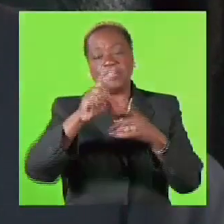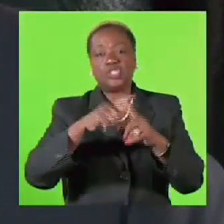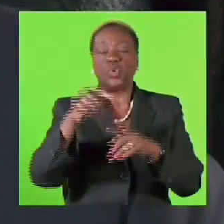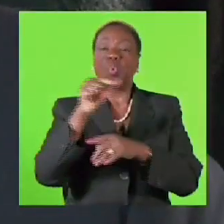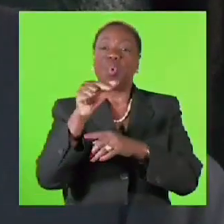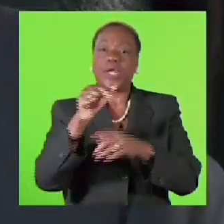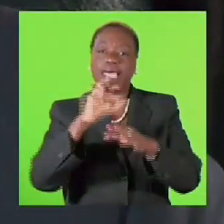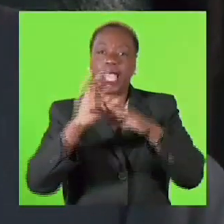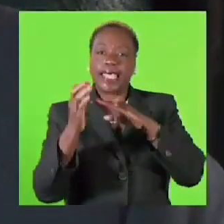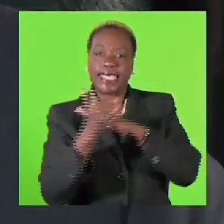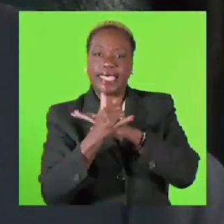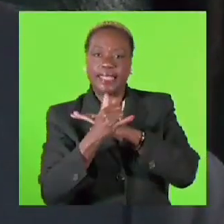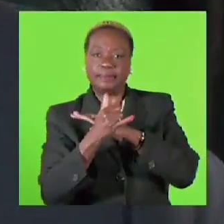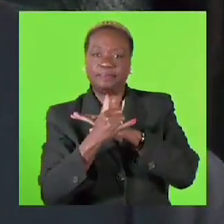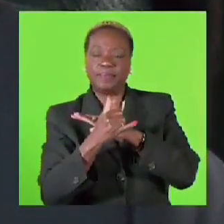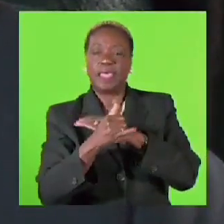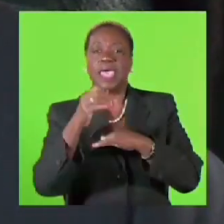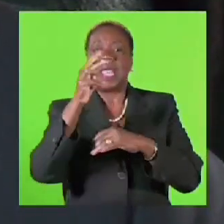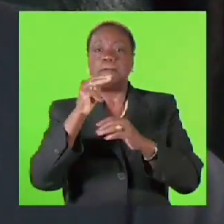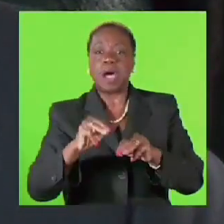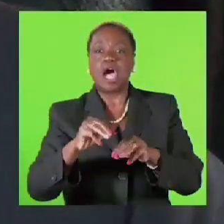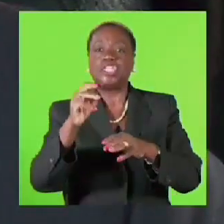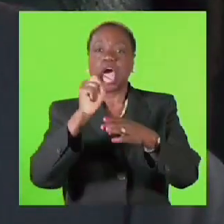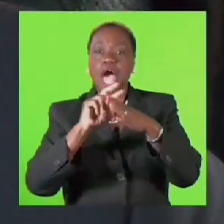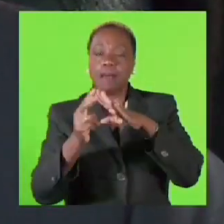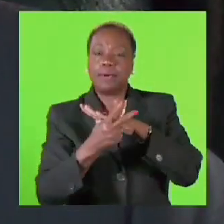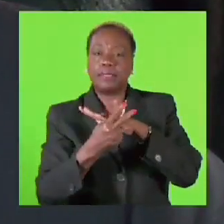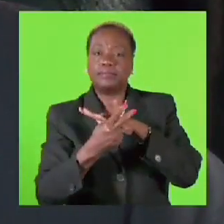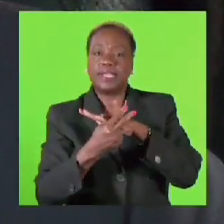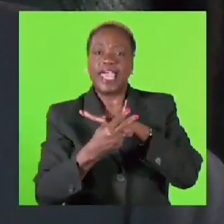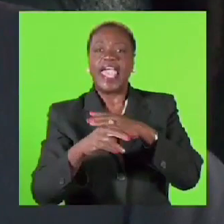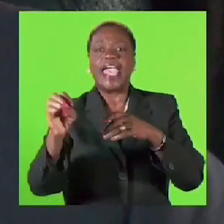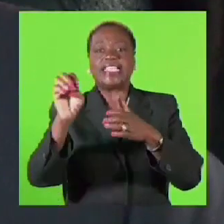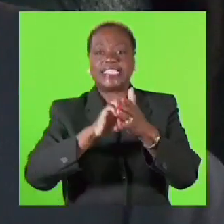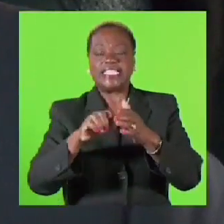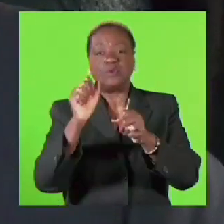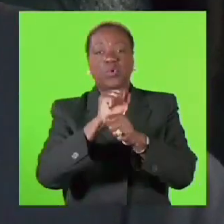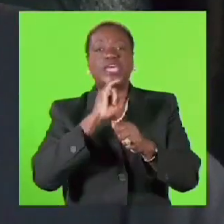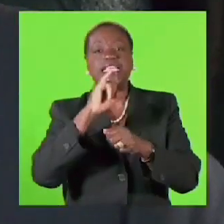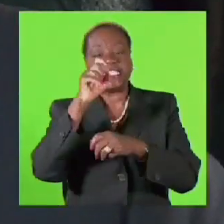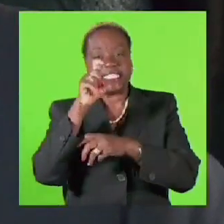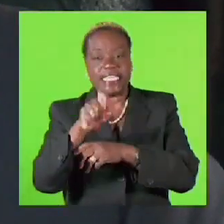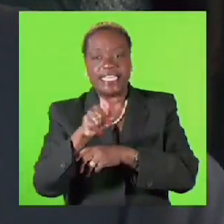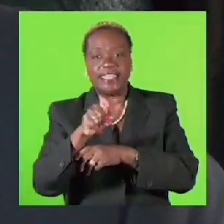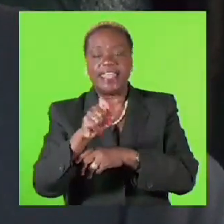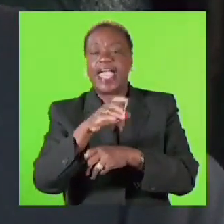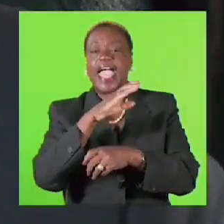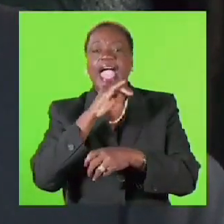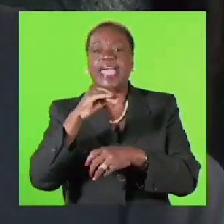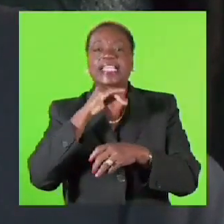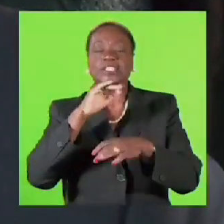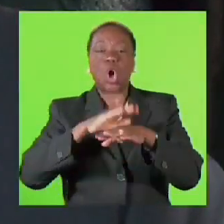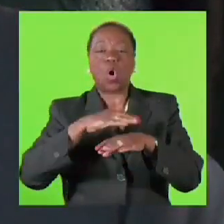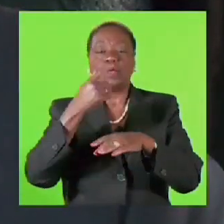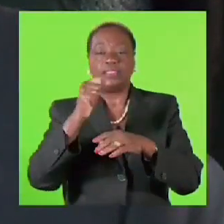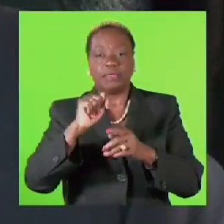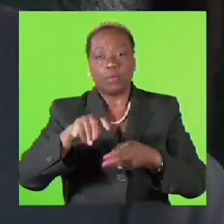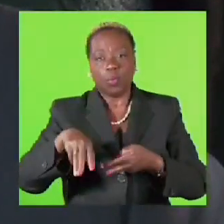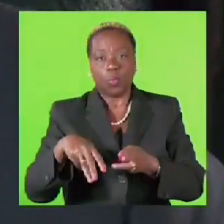to Guana Key. In Marsh Harbor, extensive work is needed and is underway.